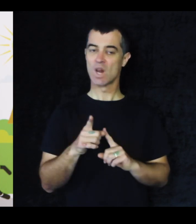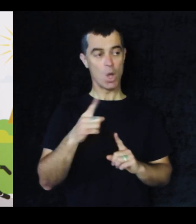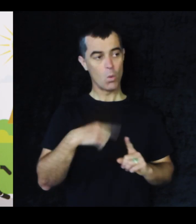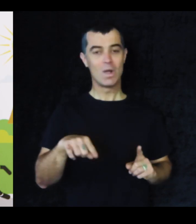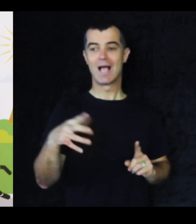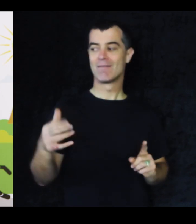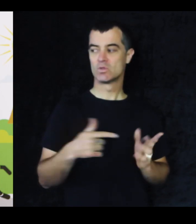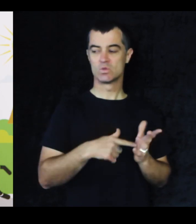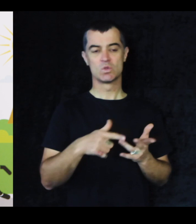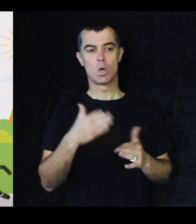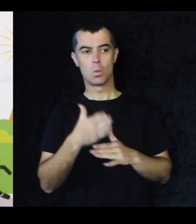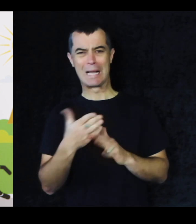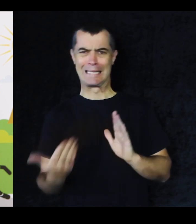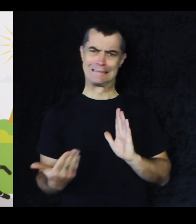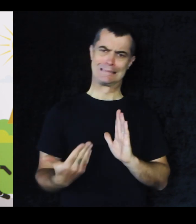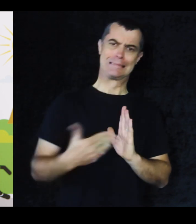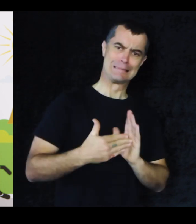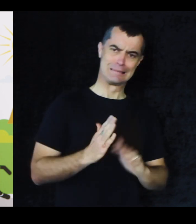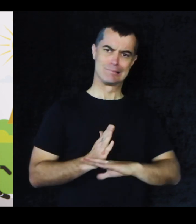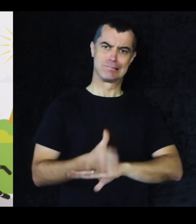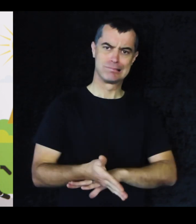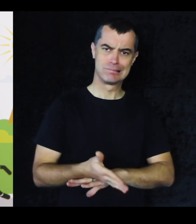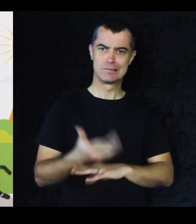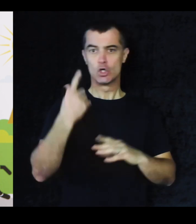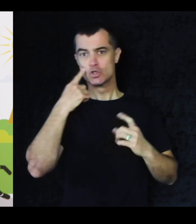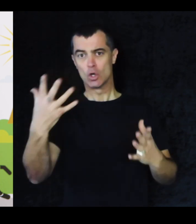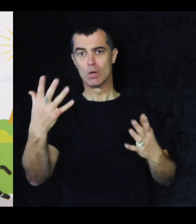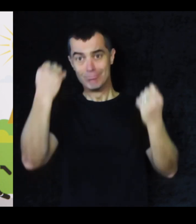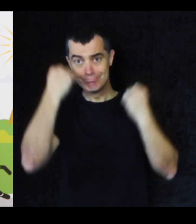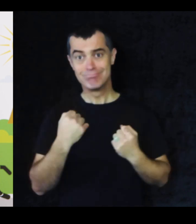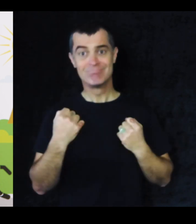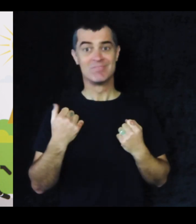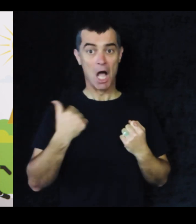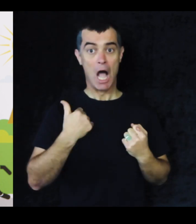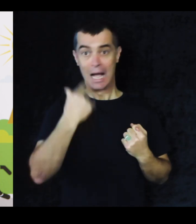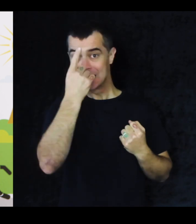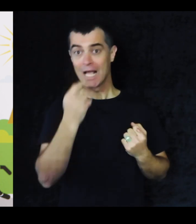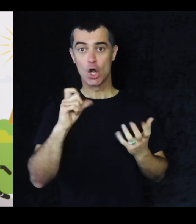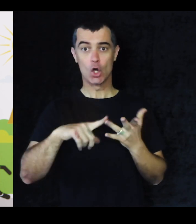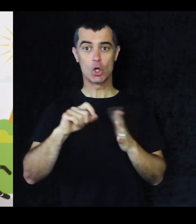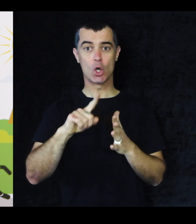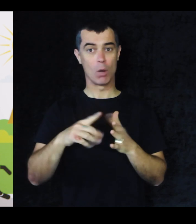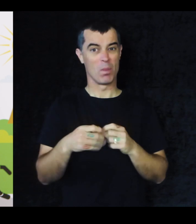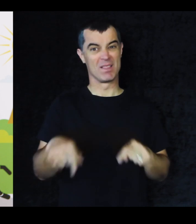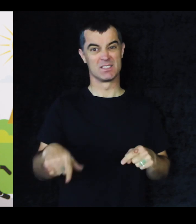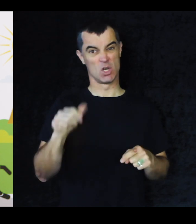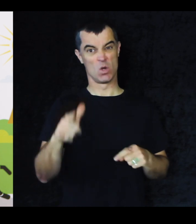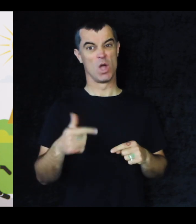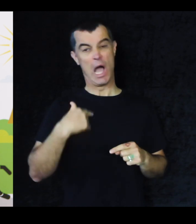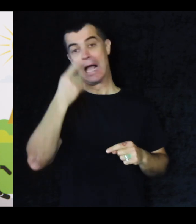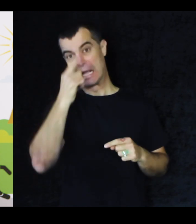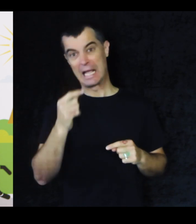It feels like we have to work extra hard at proving ourselves that I can cope with